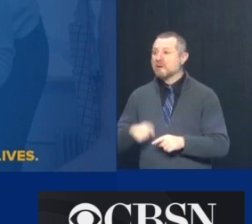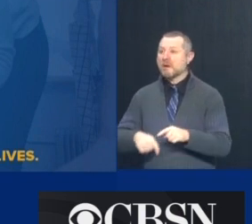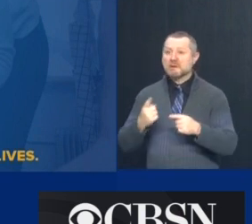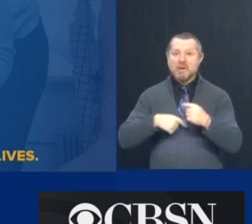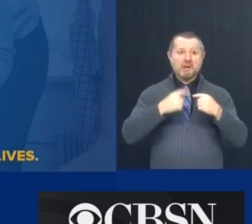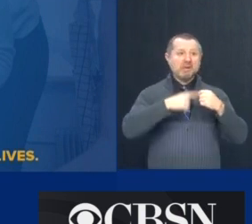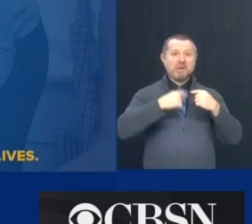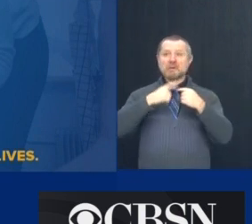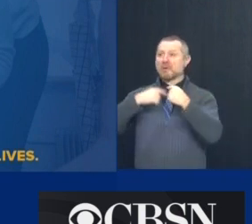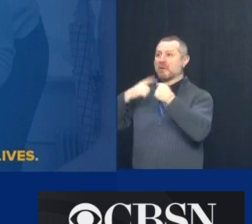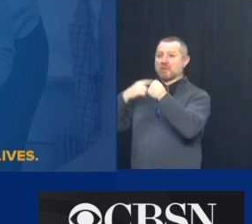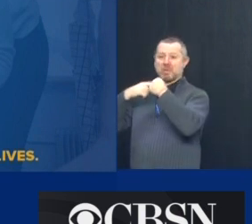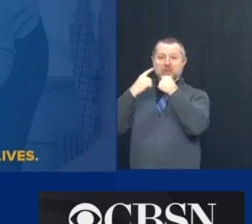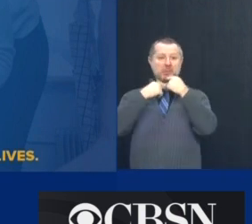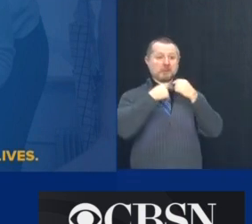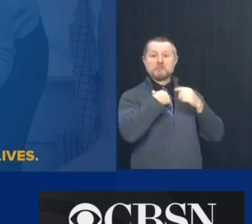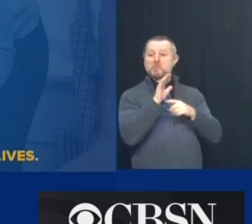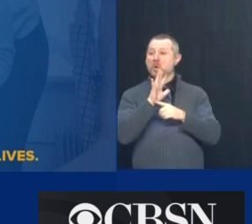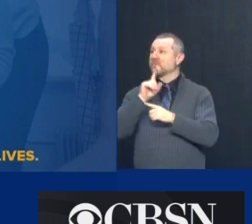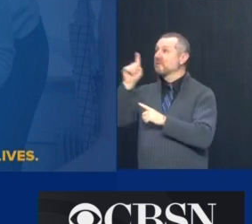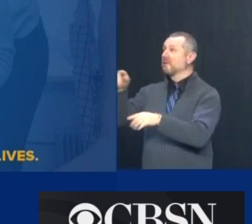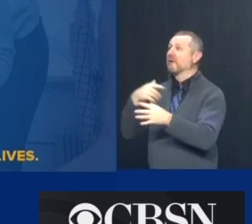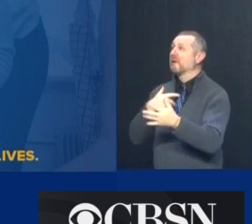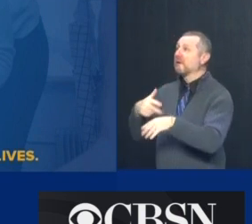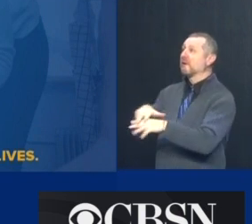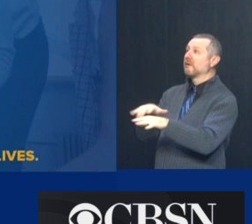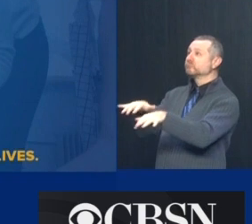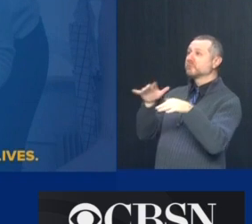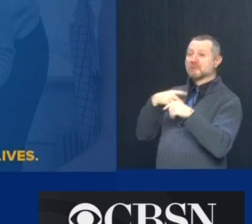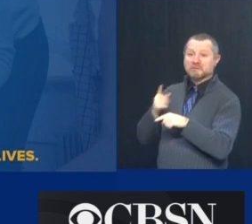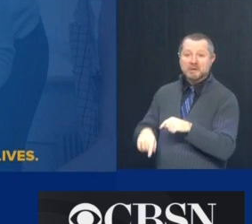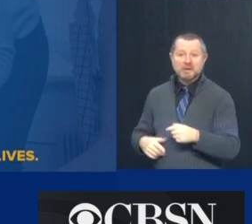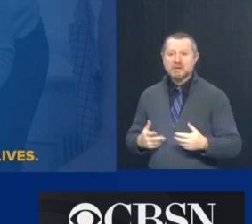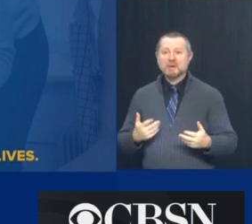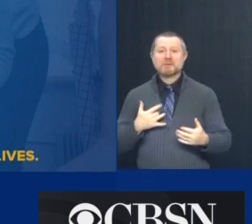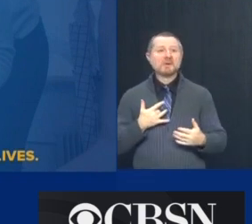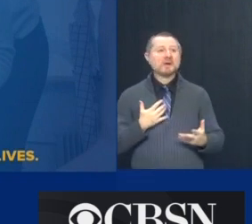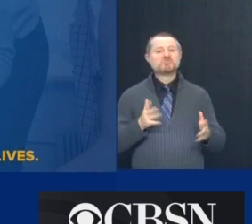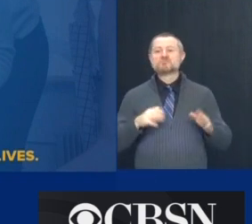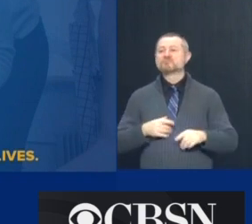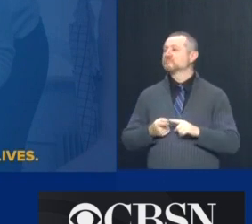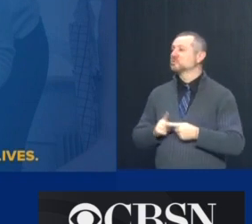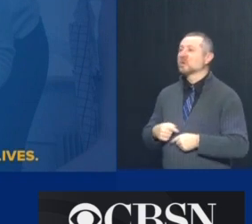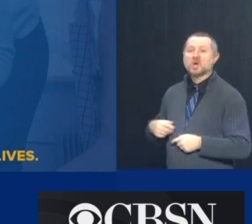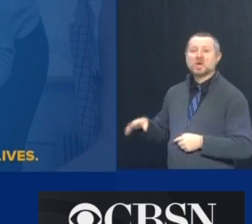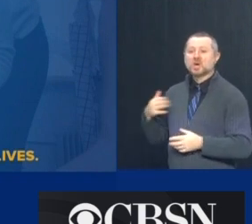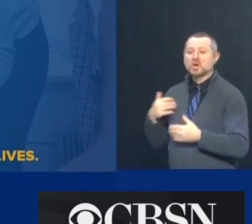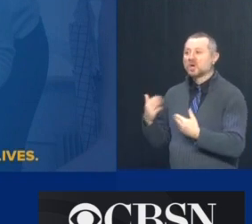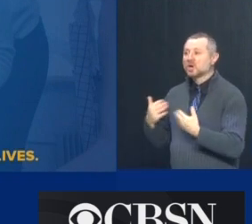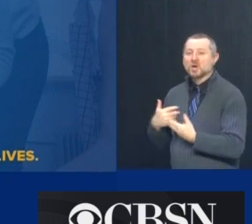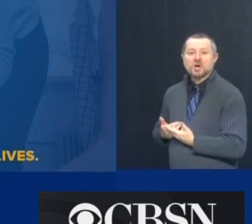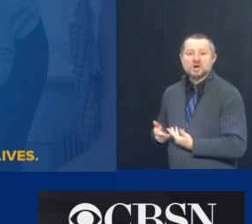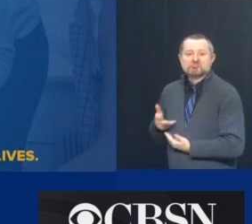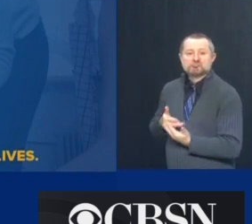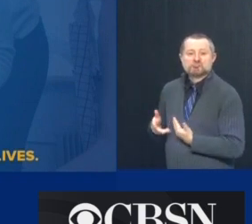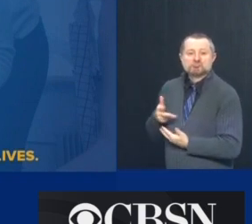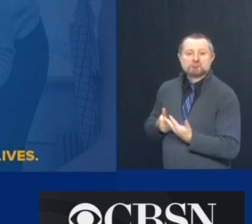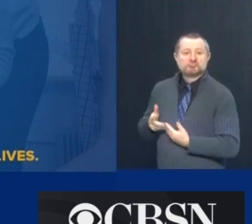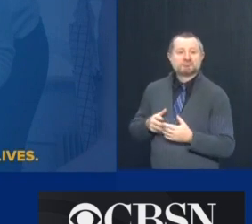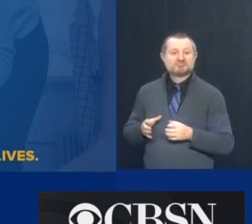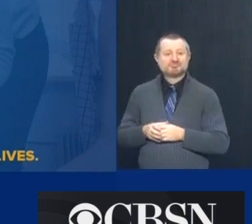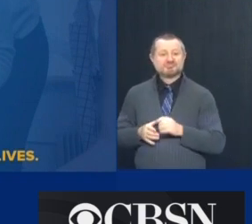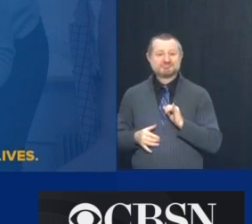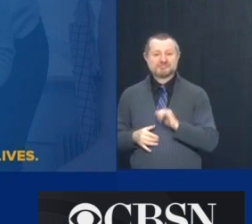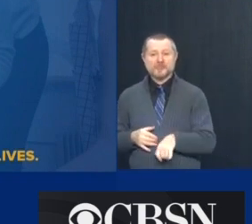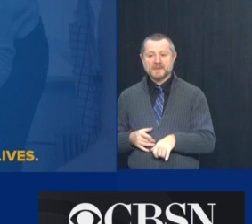I can't go to the movie theater and hang out. Come over to my house and we'll hang out. It's